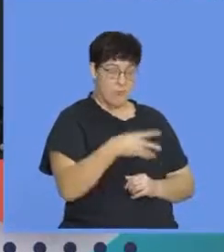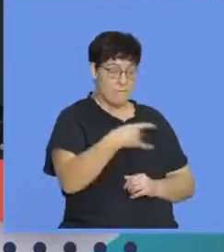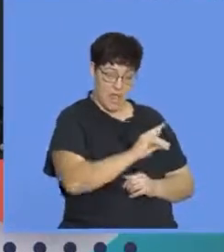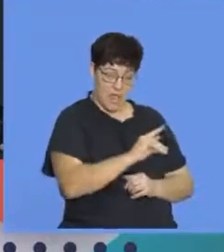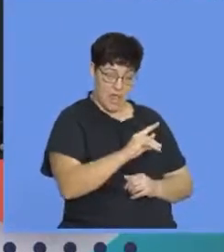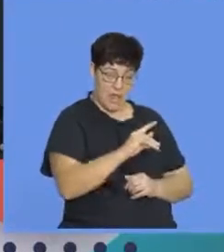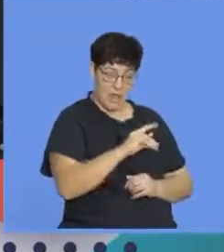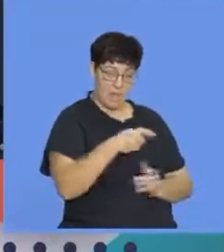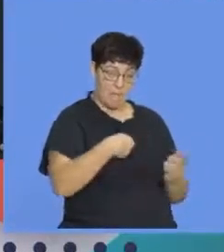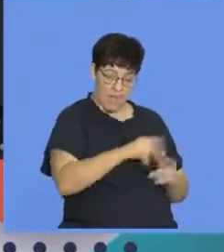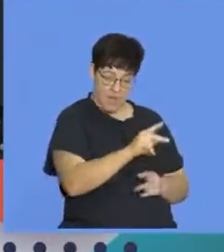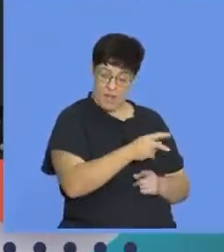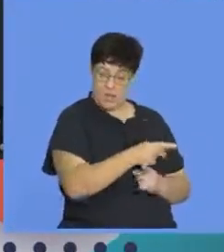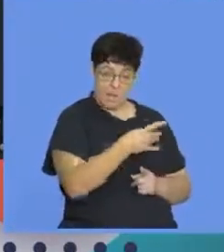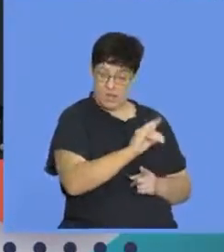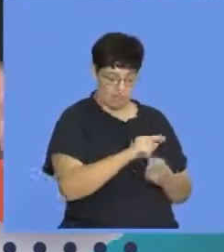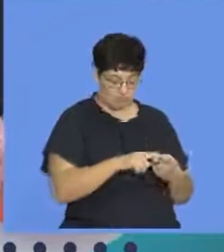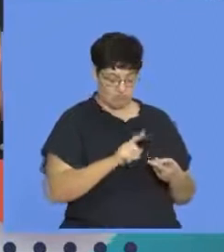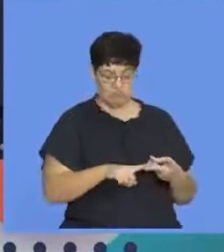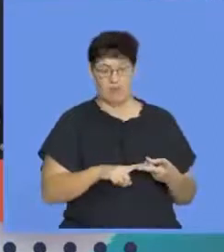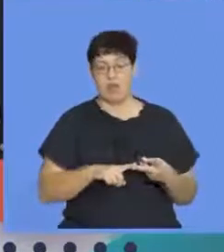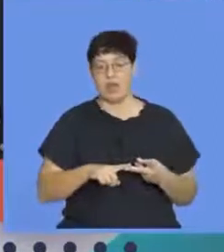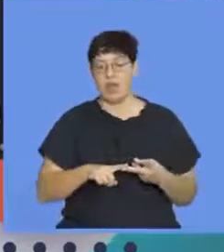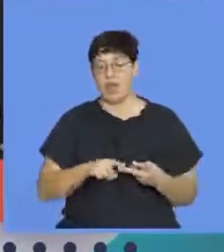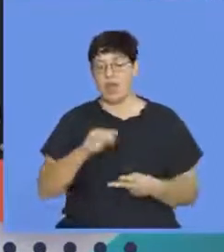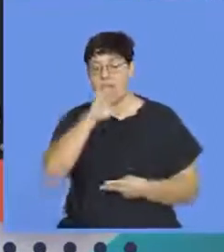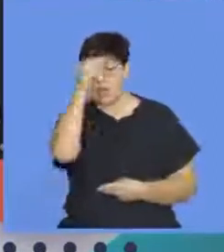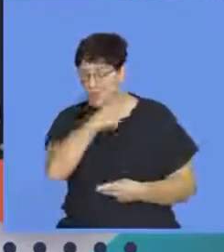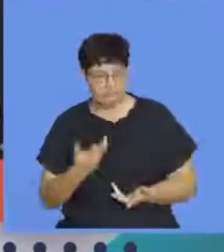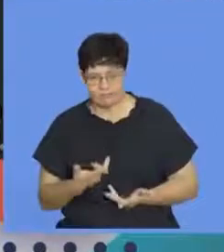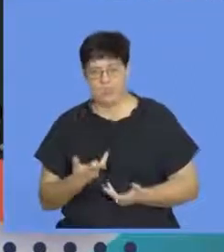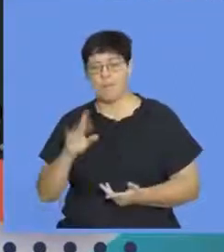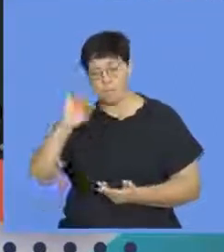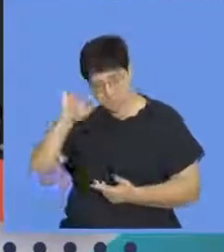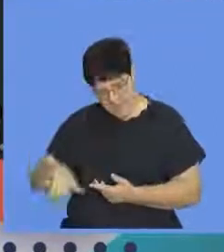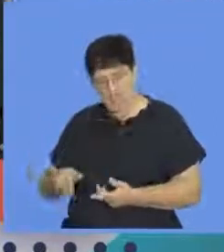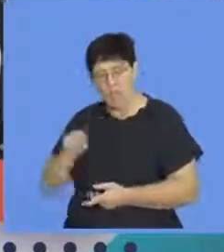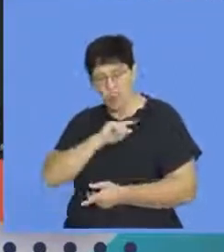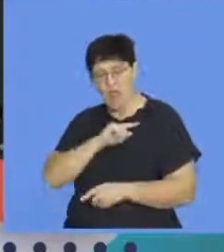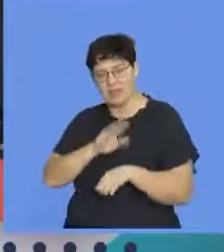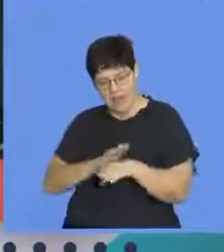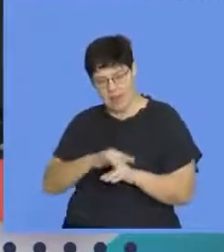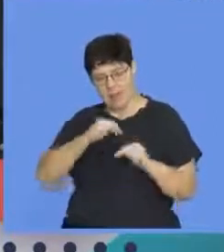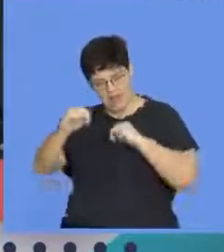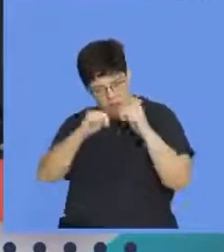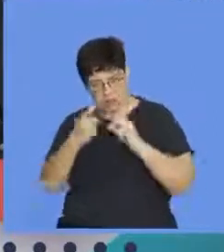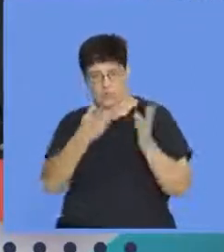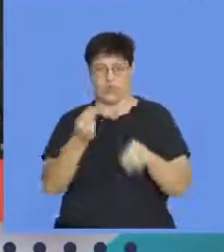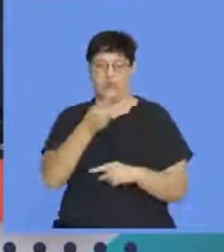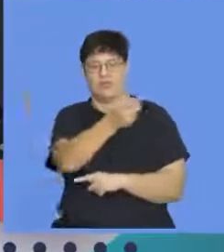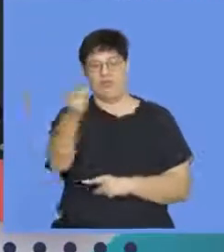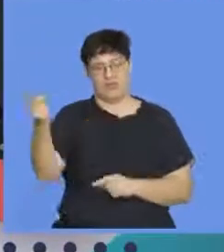pay in April? No. Will you pay in May? Yes. Why? Because that's the terms that you have negotiated with